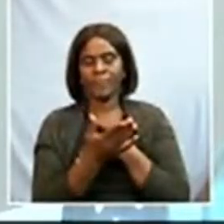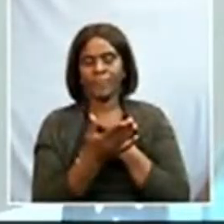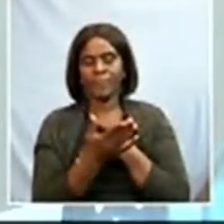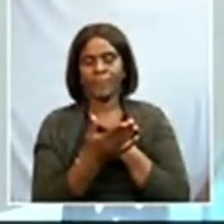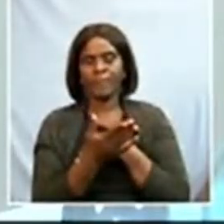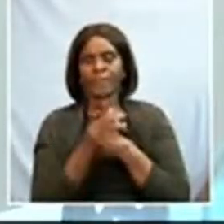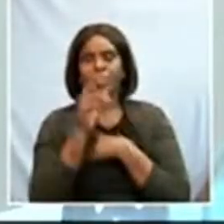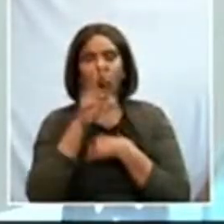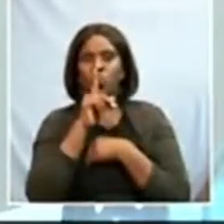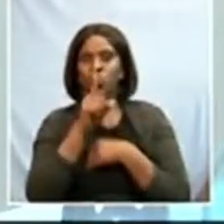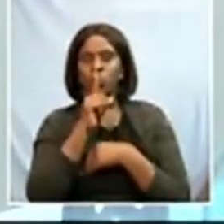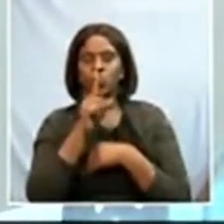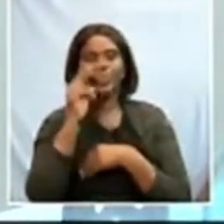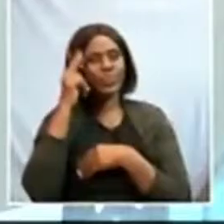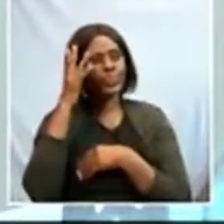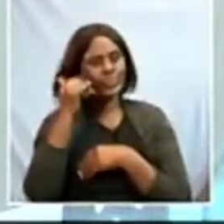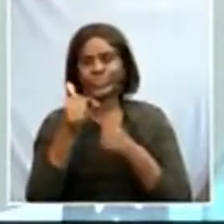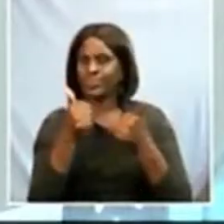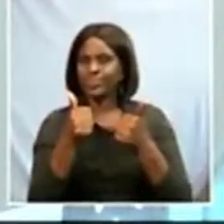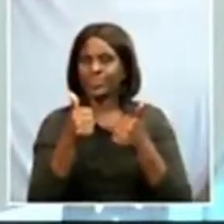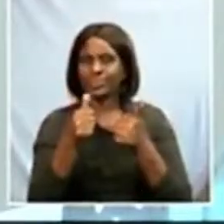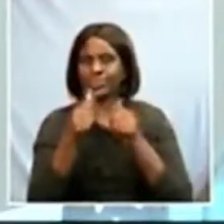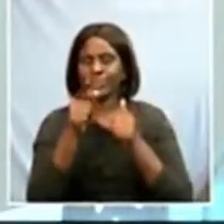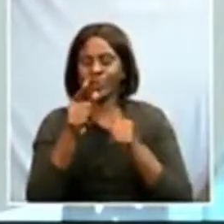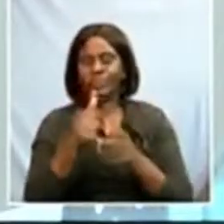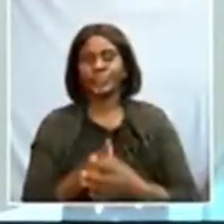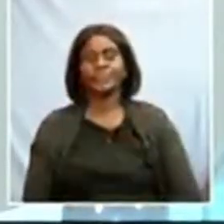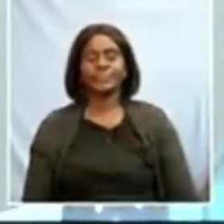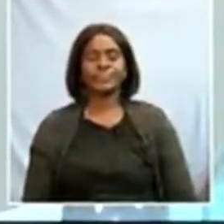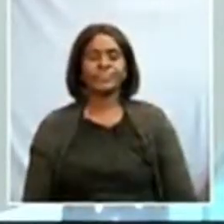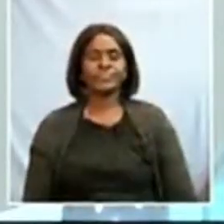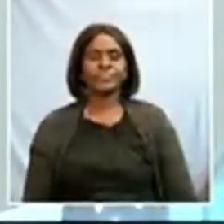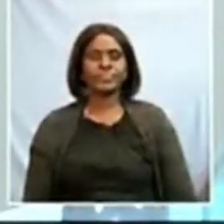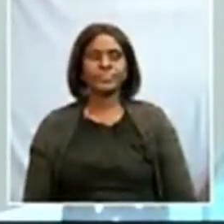Is that reasonable according to you, CS?